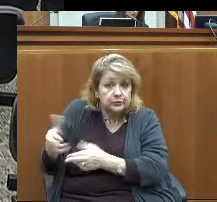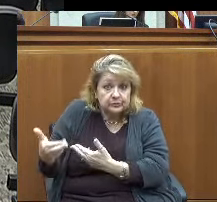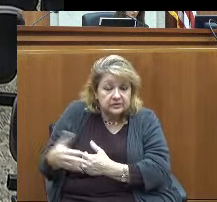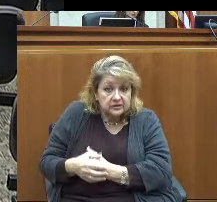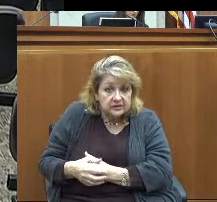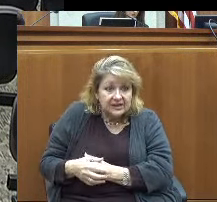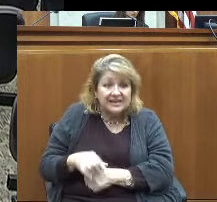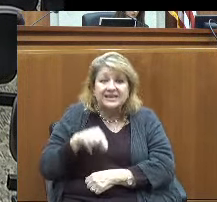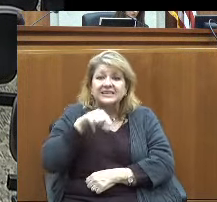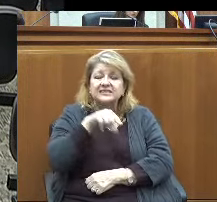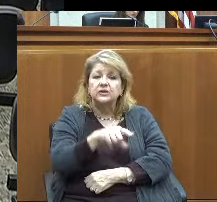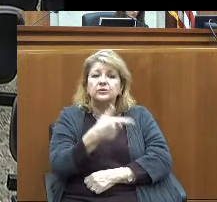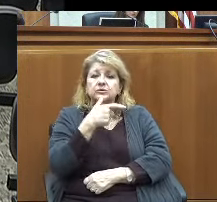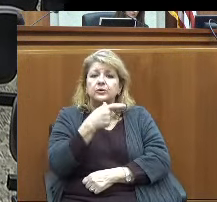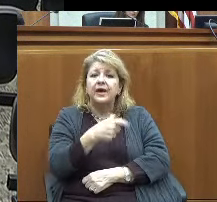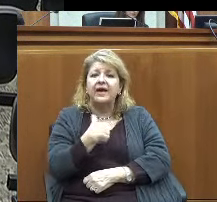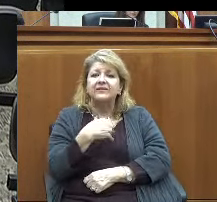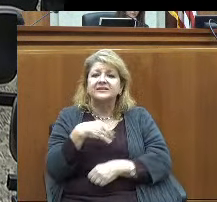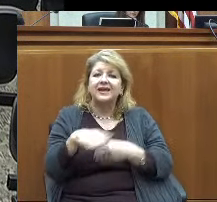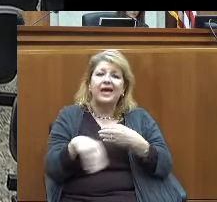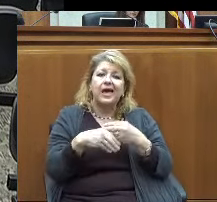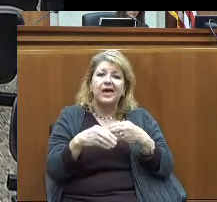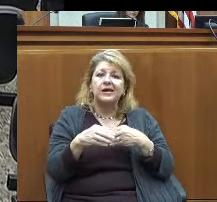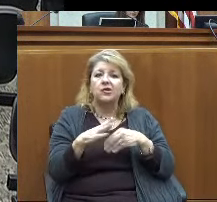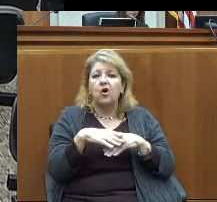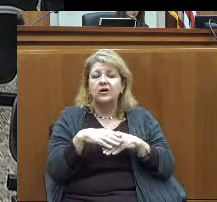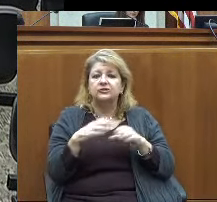certificates mostly. Yes, sir. So